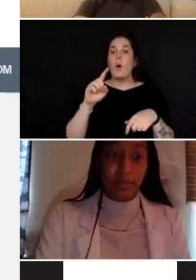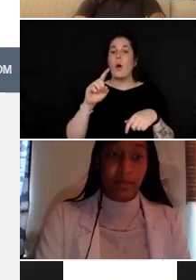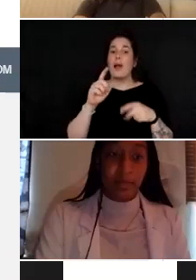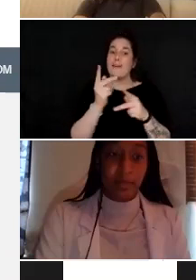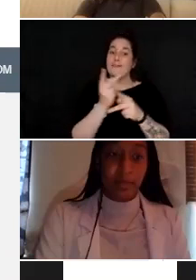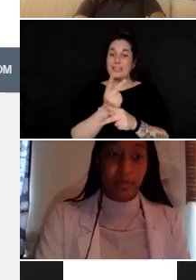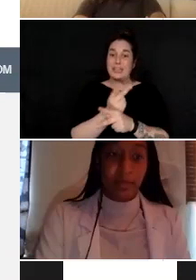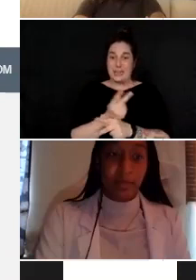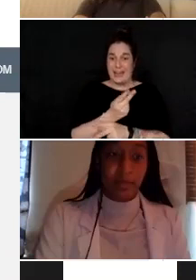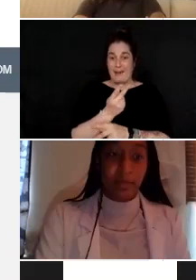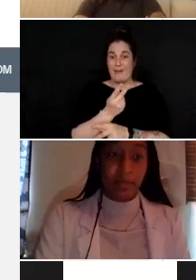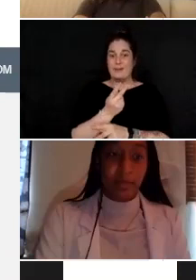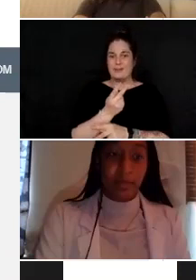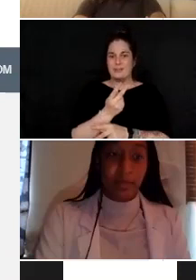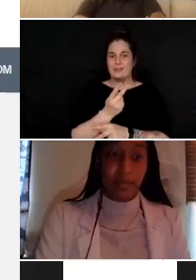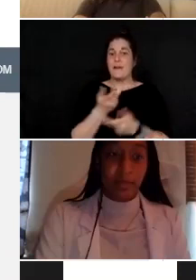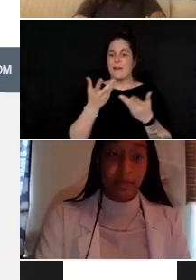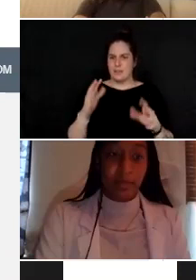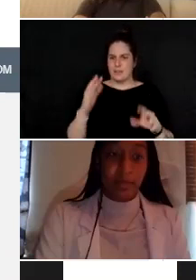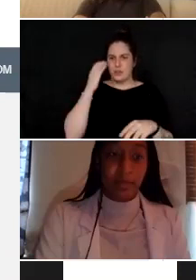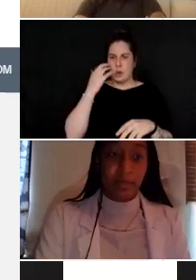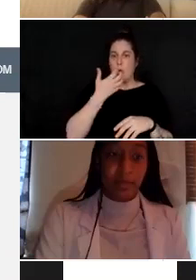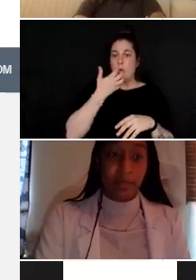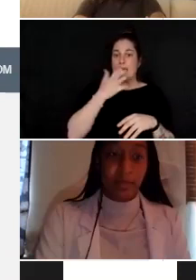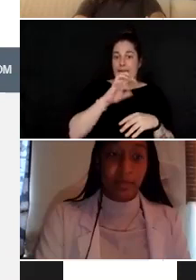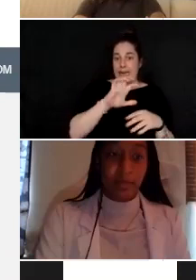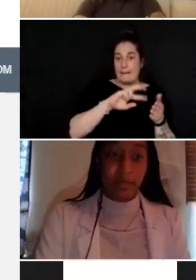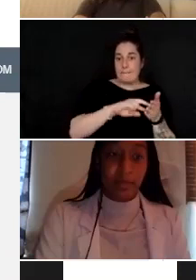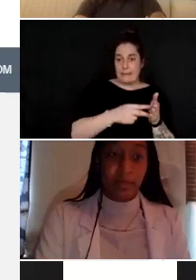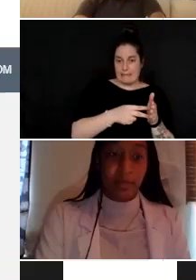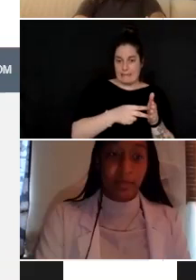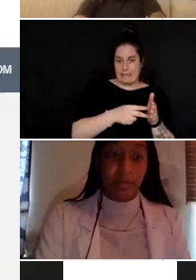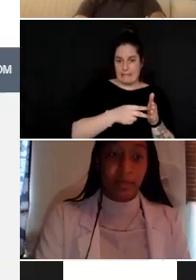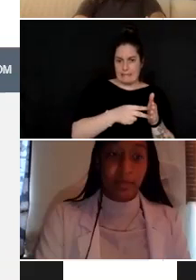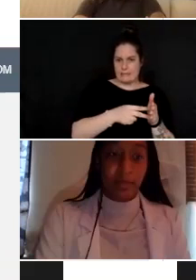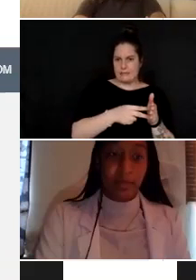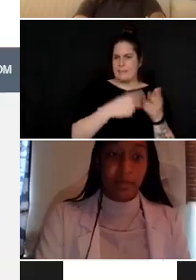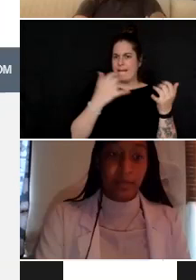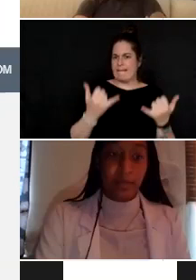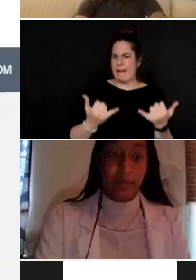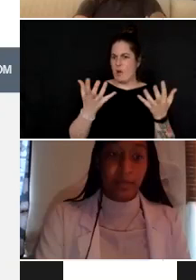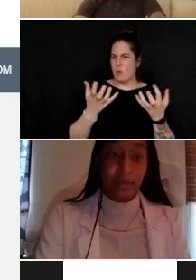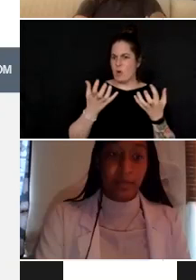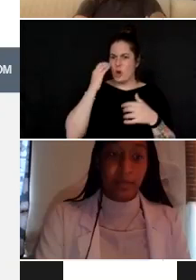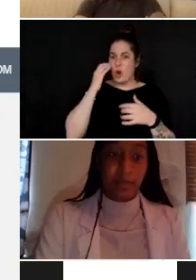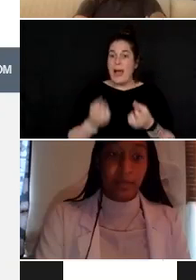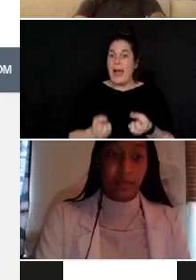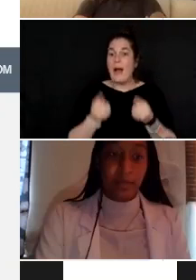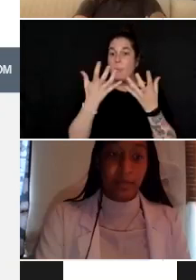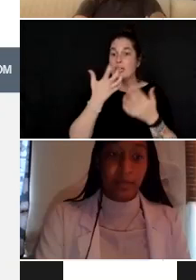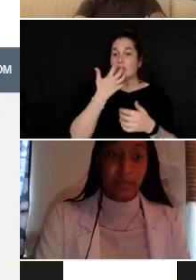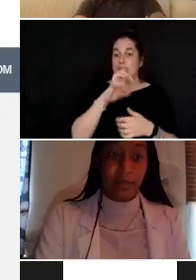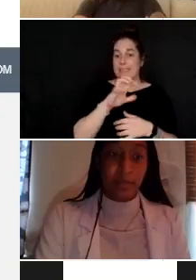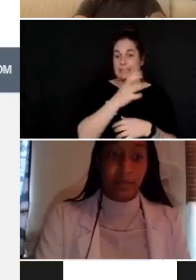we know what heat is. The question is how much heat is transferred, right? We said that